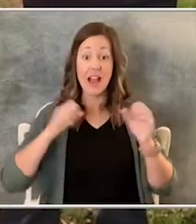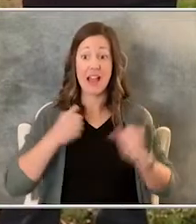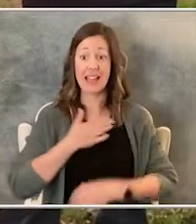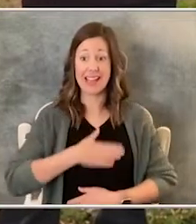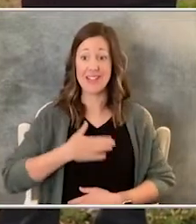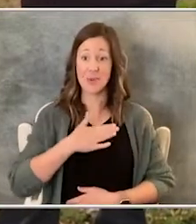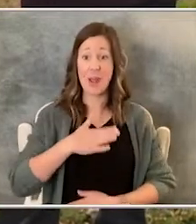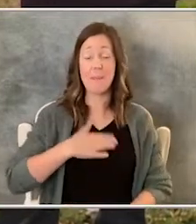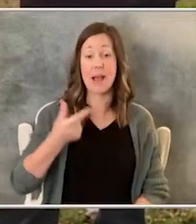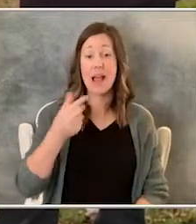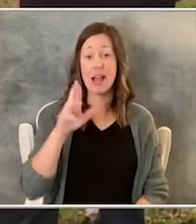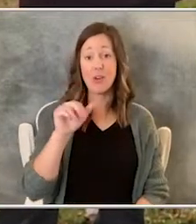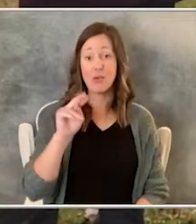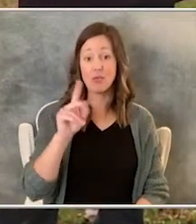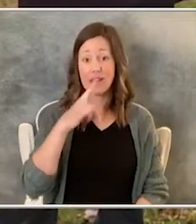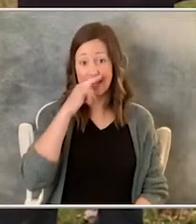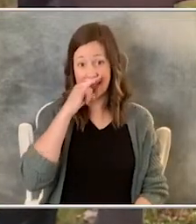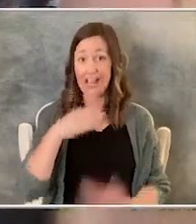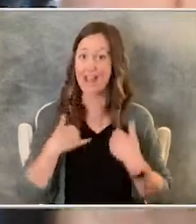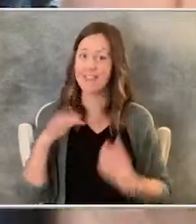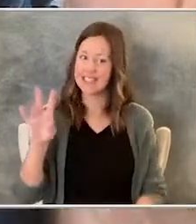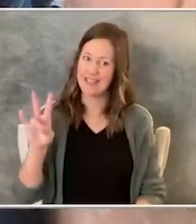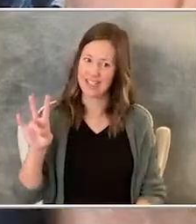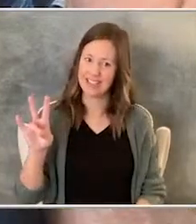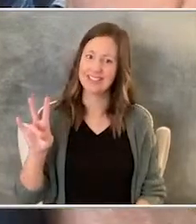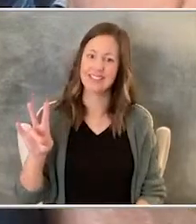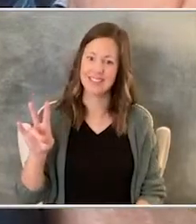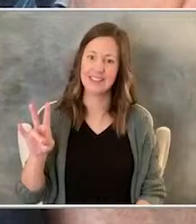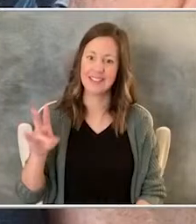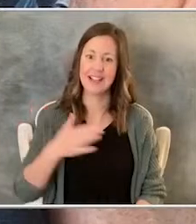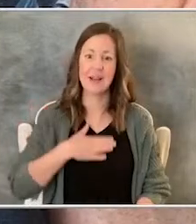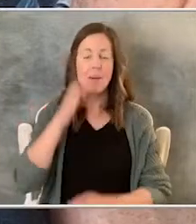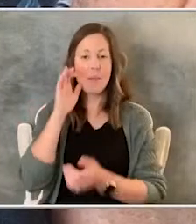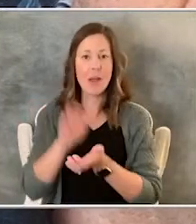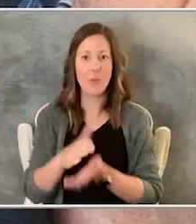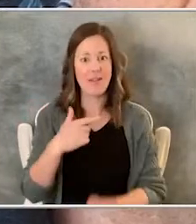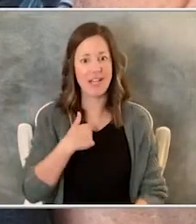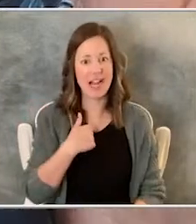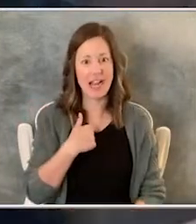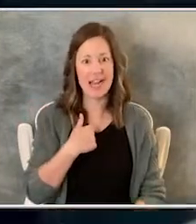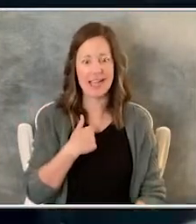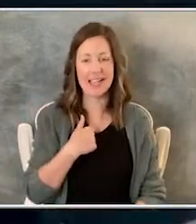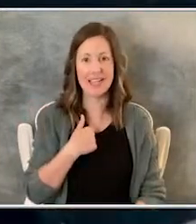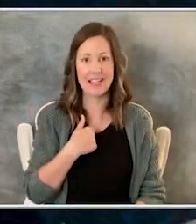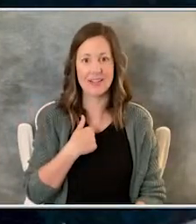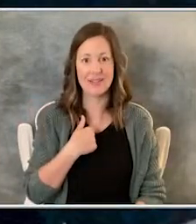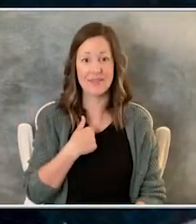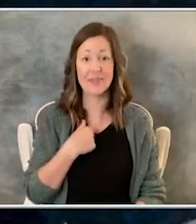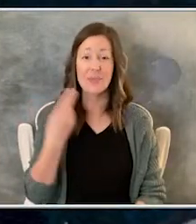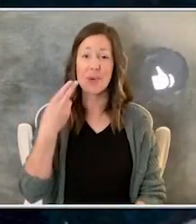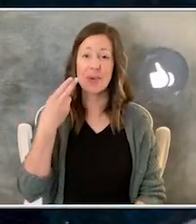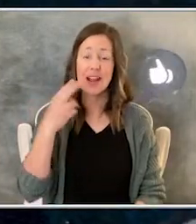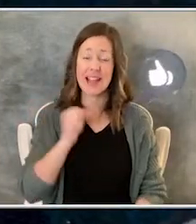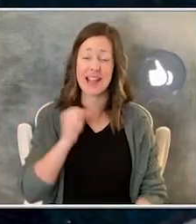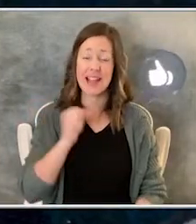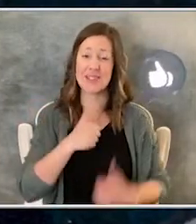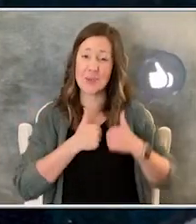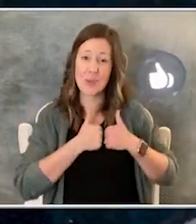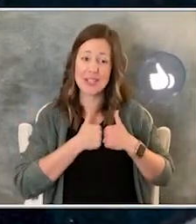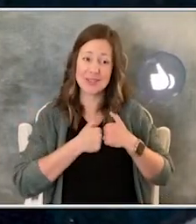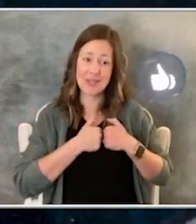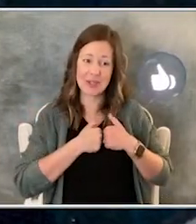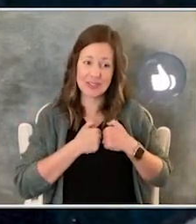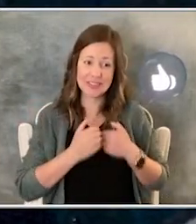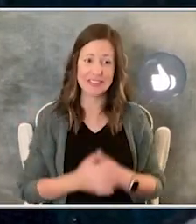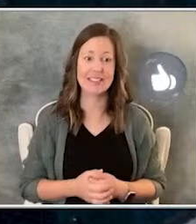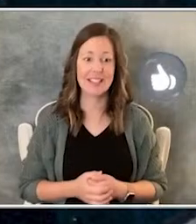gratifying. It's a big part of the job. The one nice thing about medicine, there's a lot of, you can talk about it whether it's a good thing or not, as far as being the person doing the